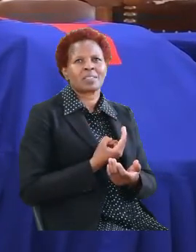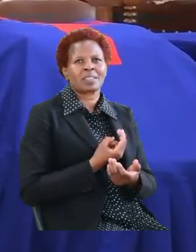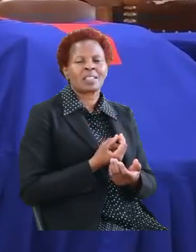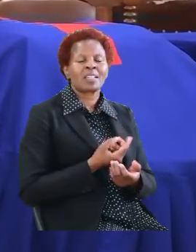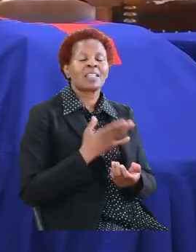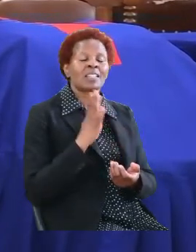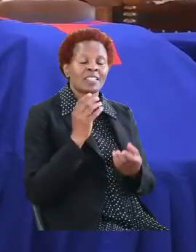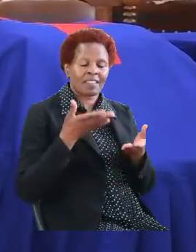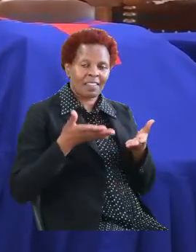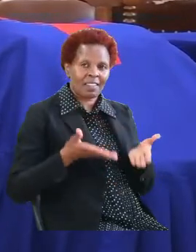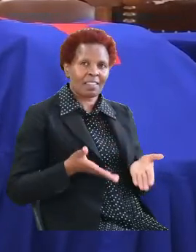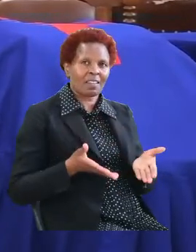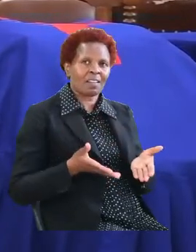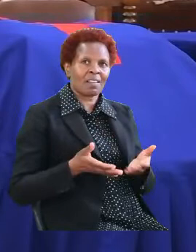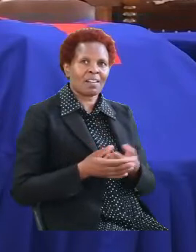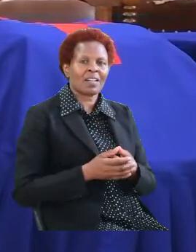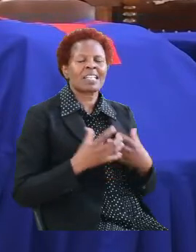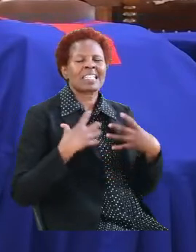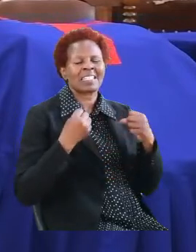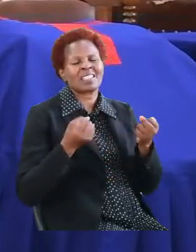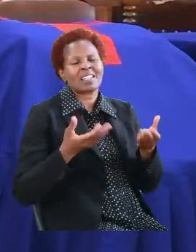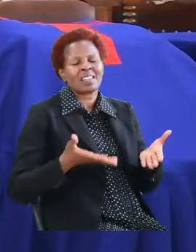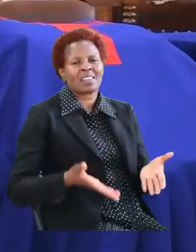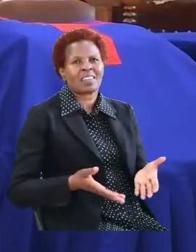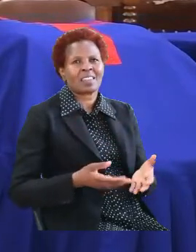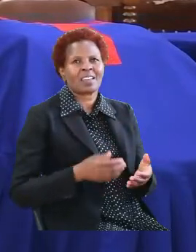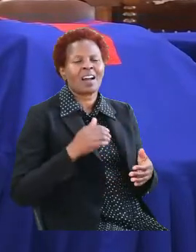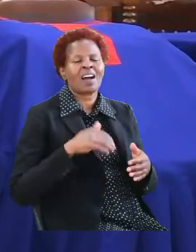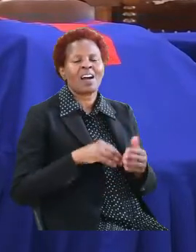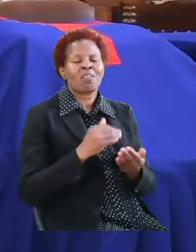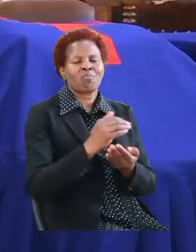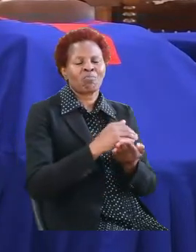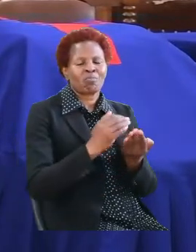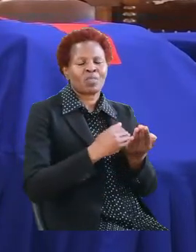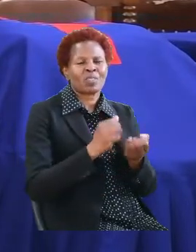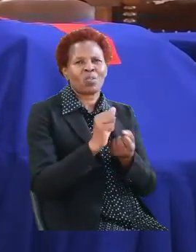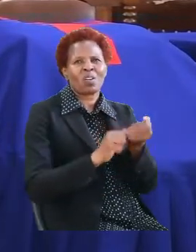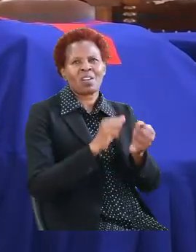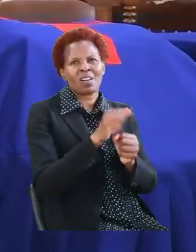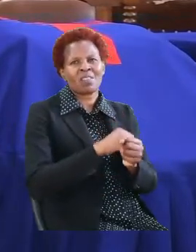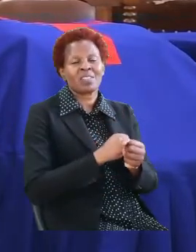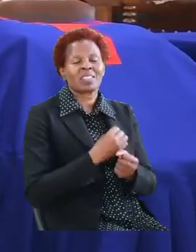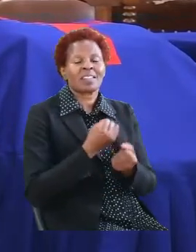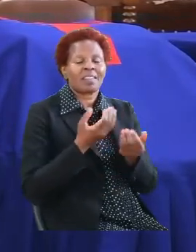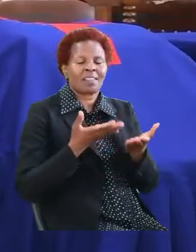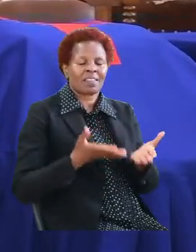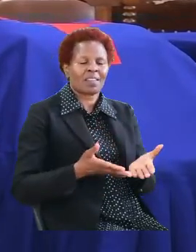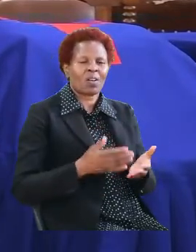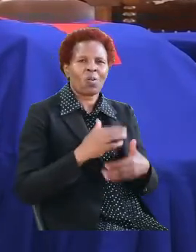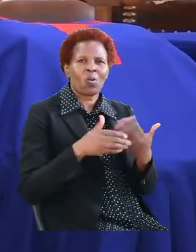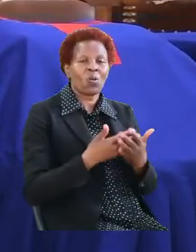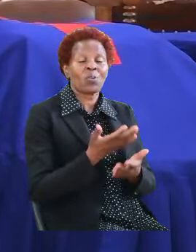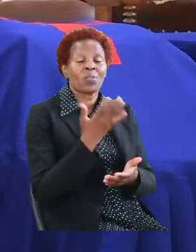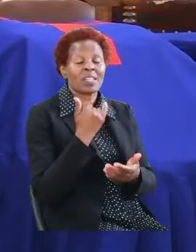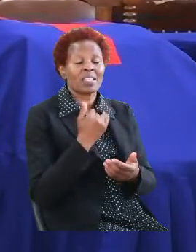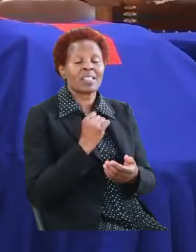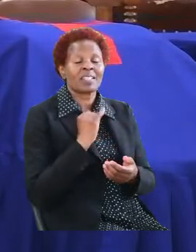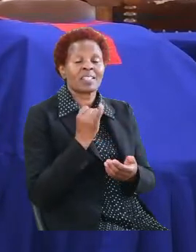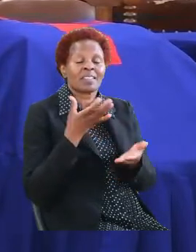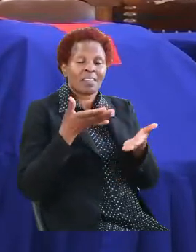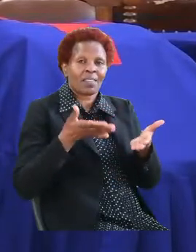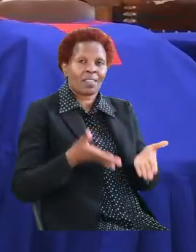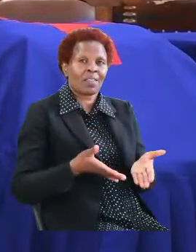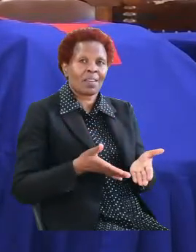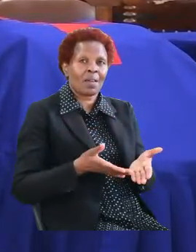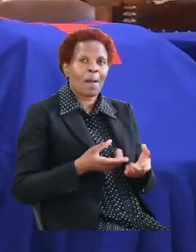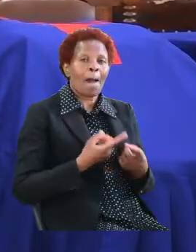is there. The healing is there. The harvest is there. Everything that you need is there. But it will act,